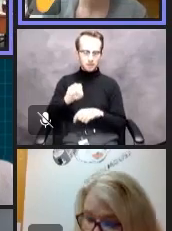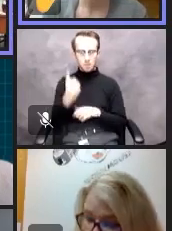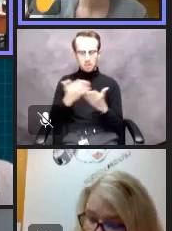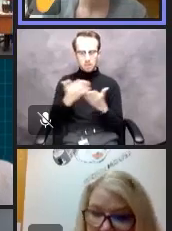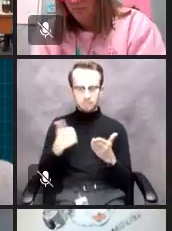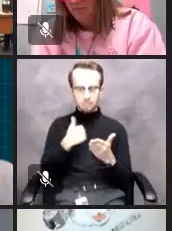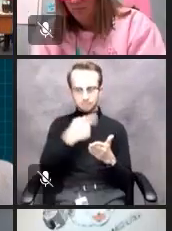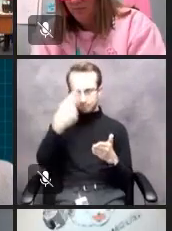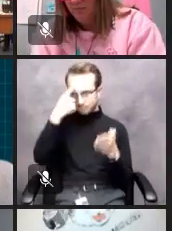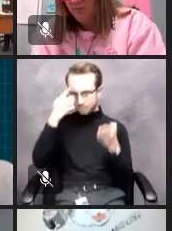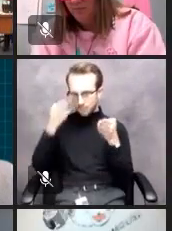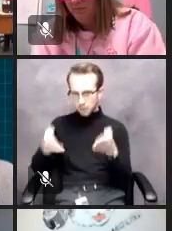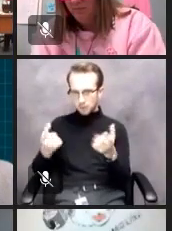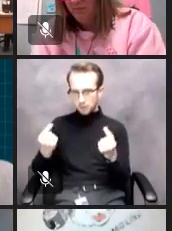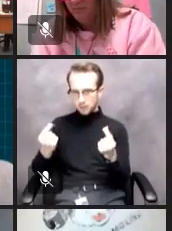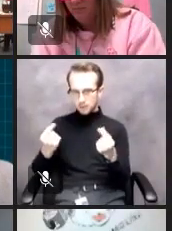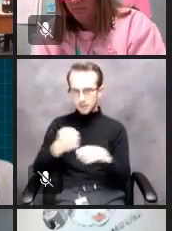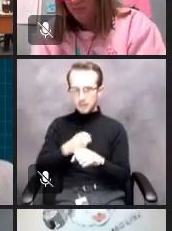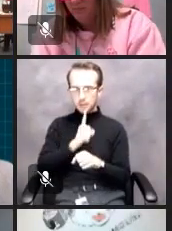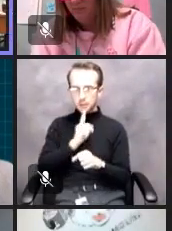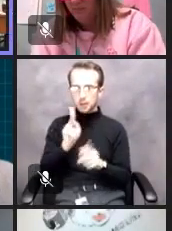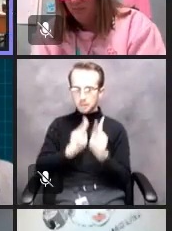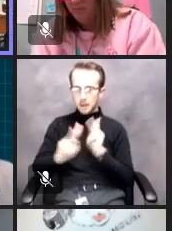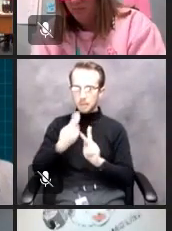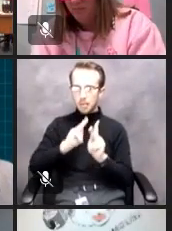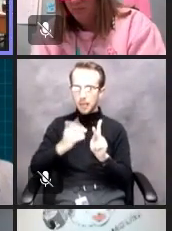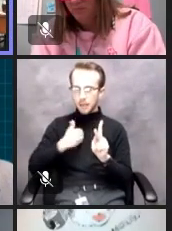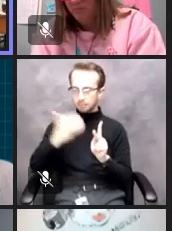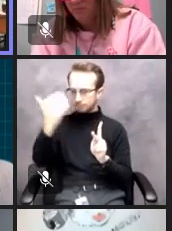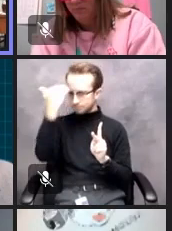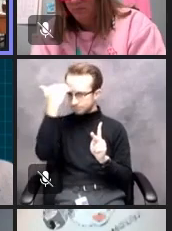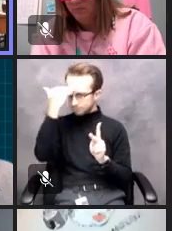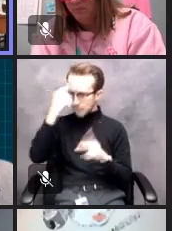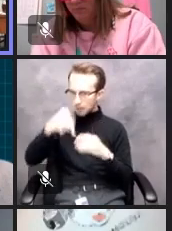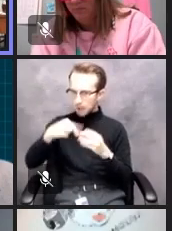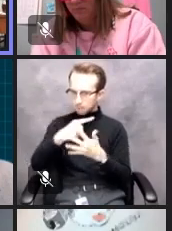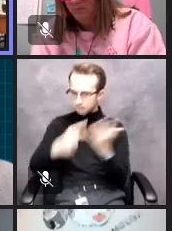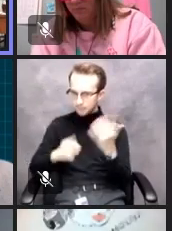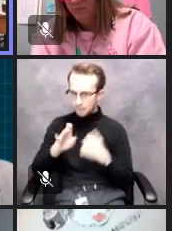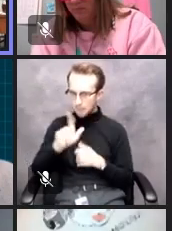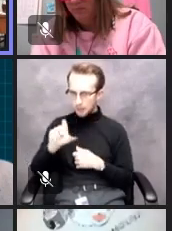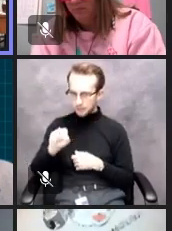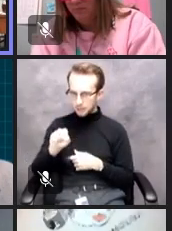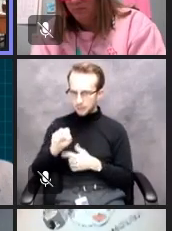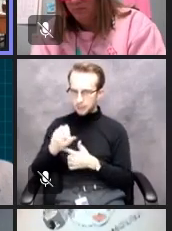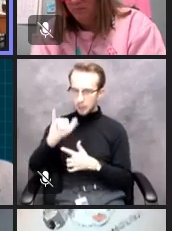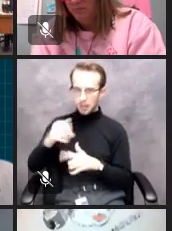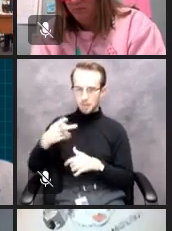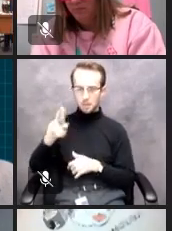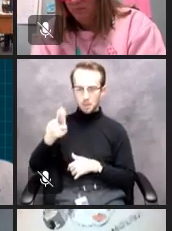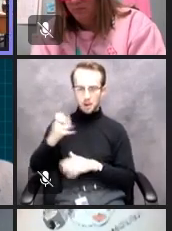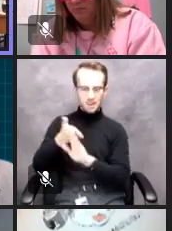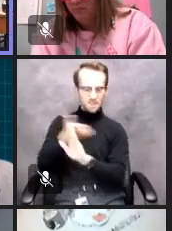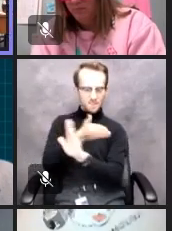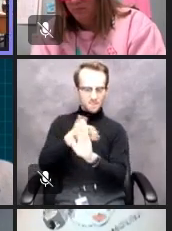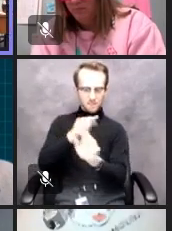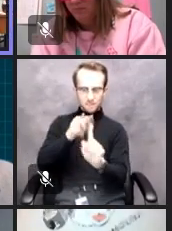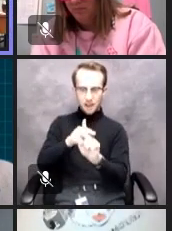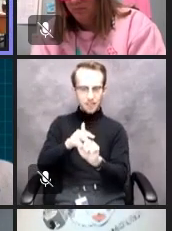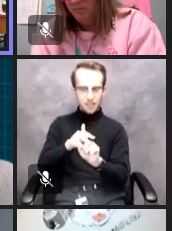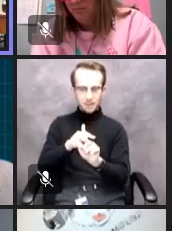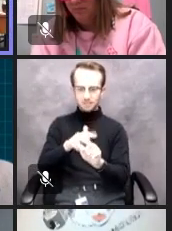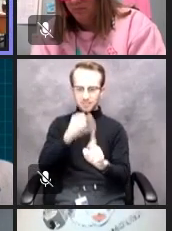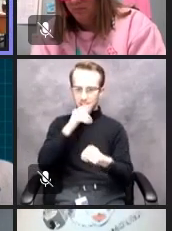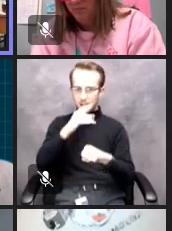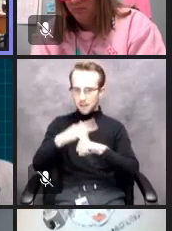was making sure that people are informed about bills. So this pre-filing of bills not being available, what do you recommend to us